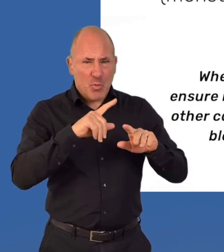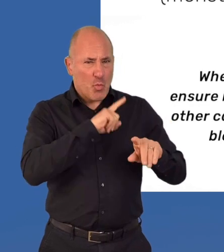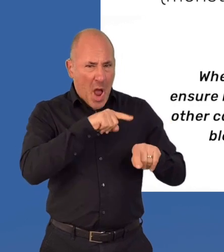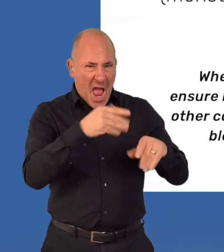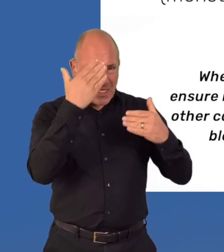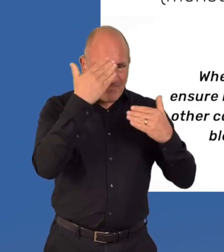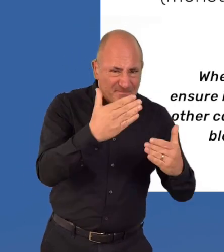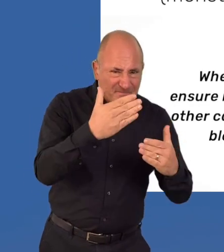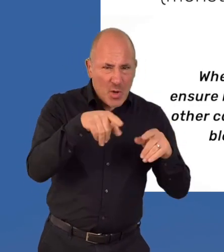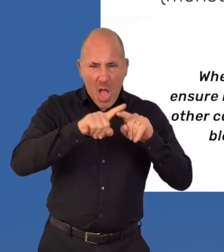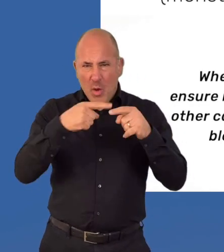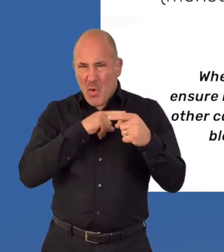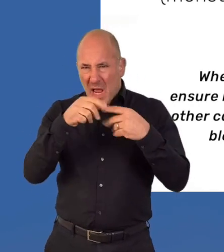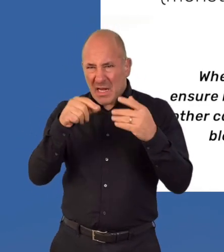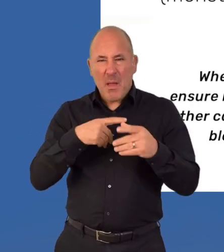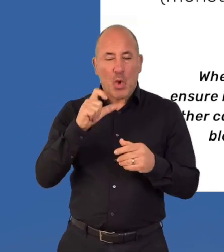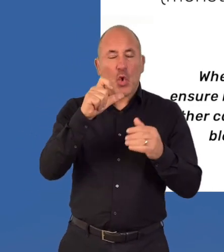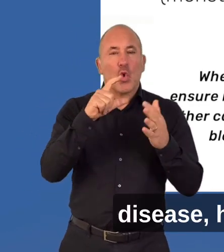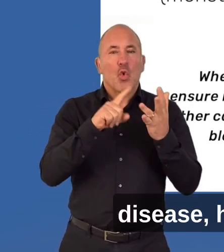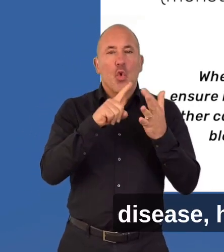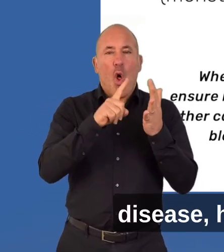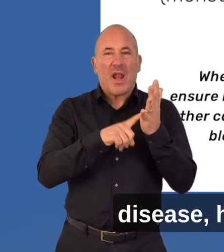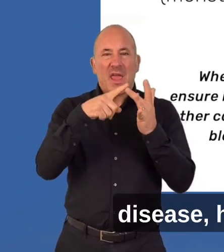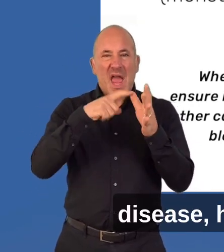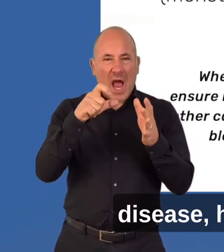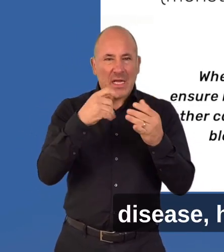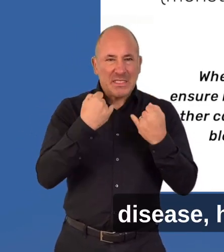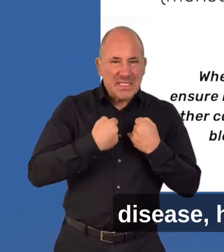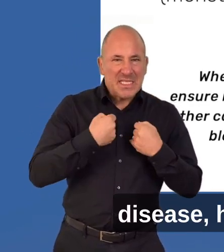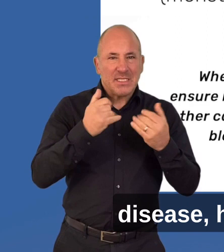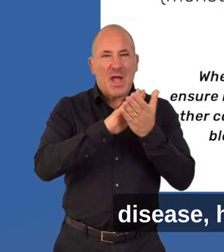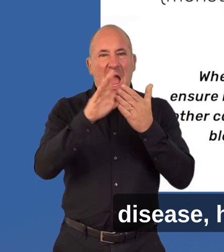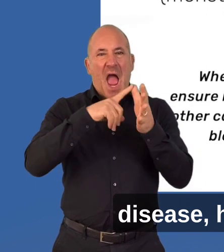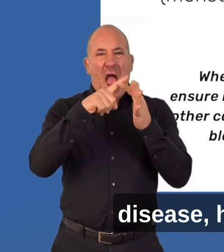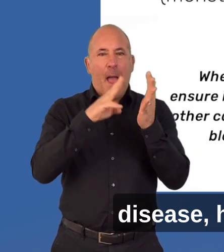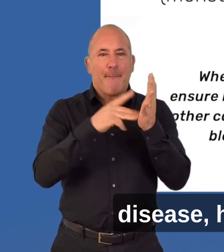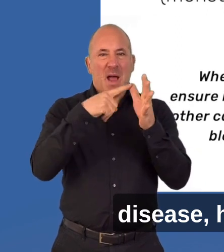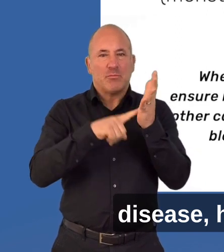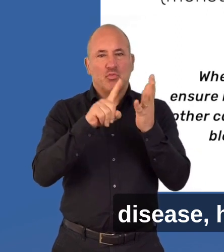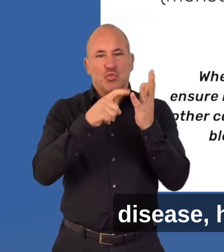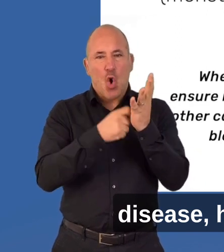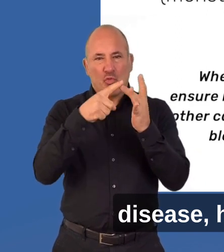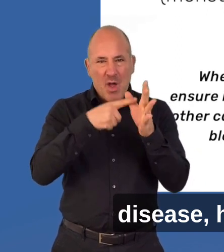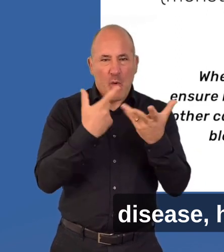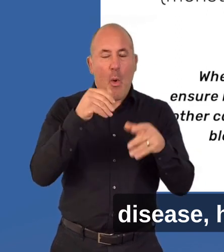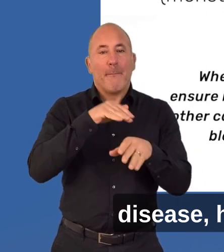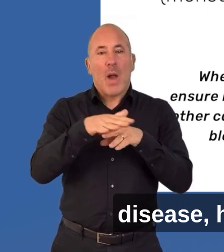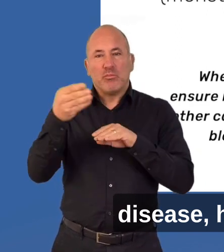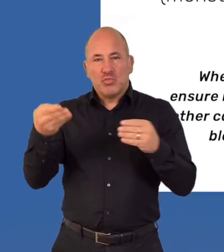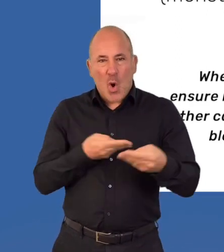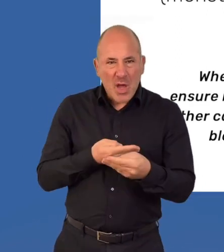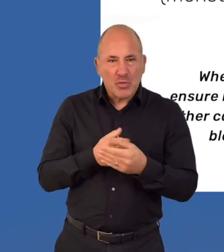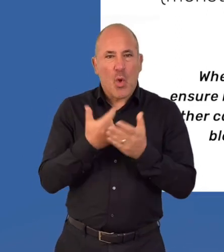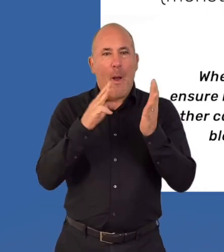or excluding other causes such as celiac disease, hematuria, blood donation, menorrhagia and